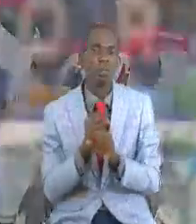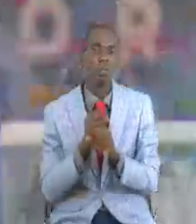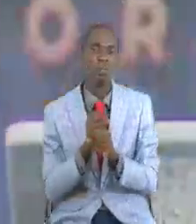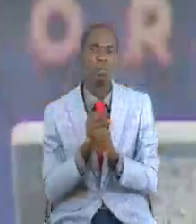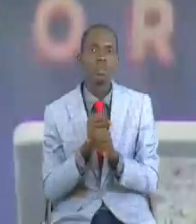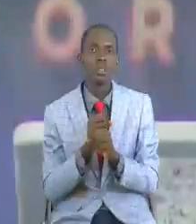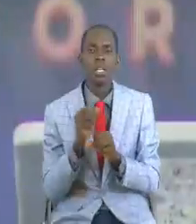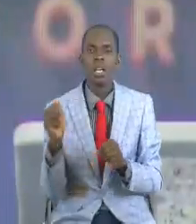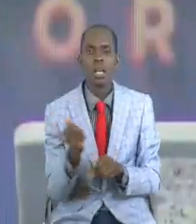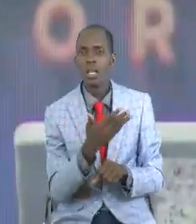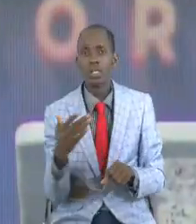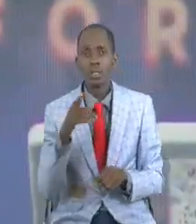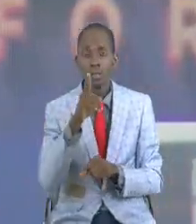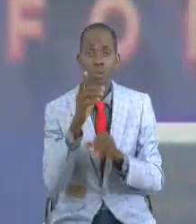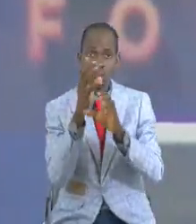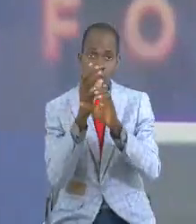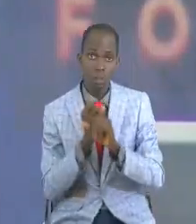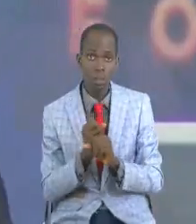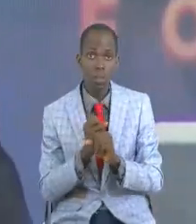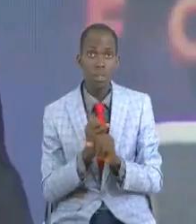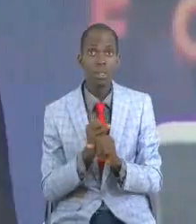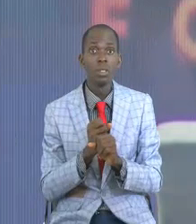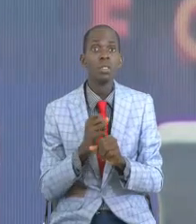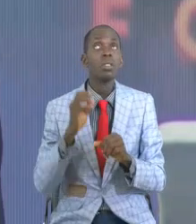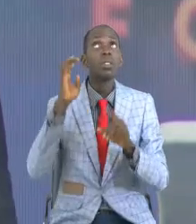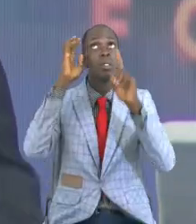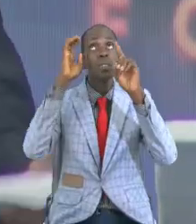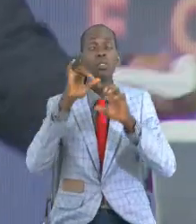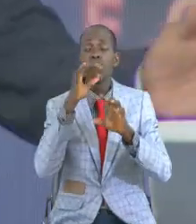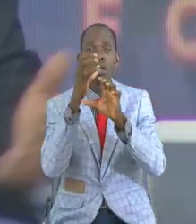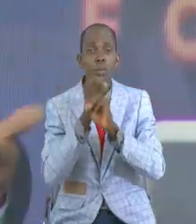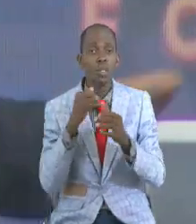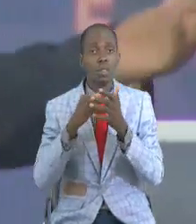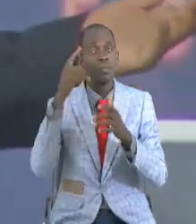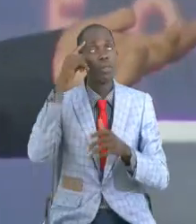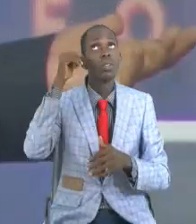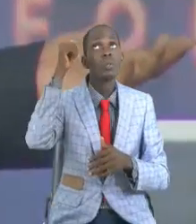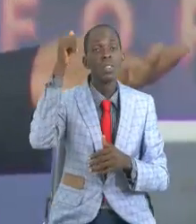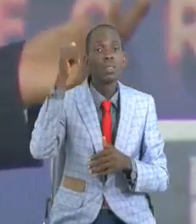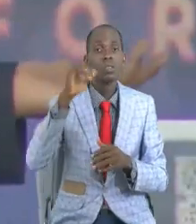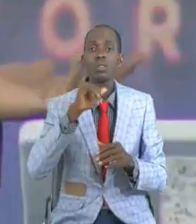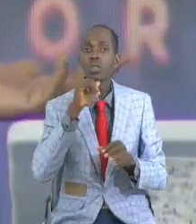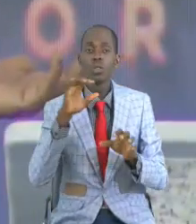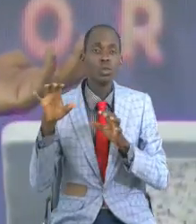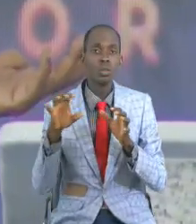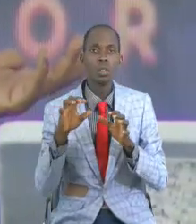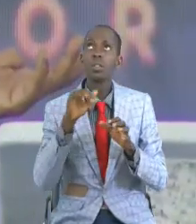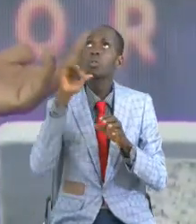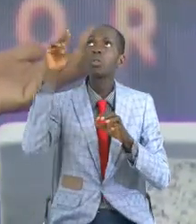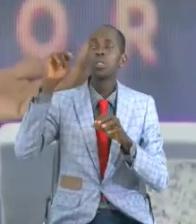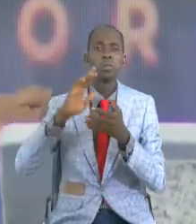anything he obtained, he didn't obtain it for himself. He didn't need forgiveness. It was